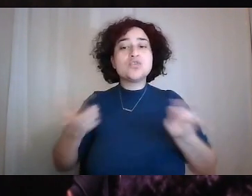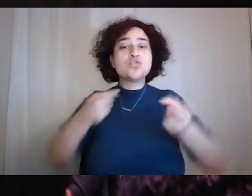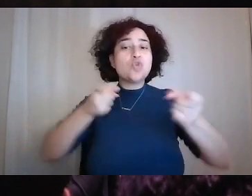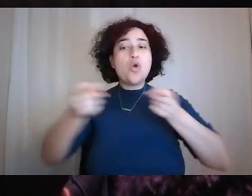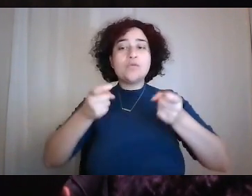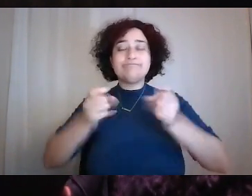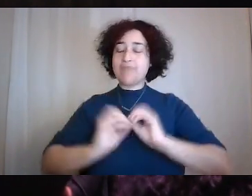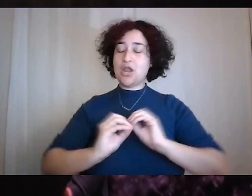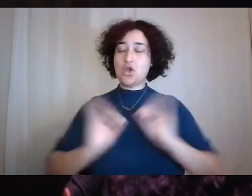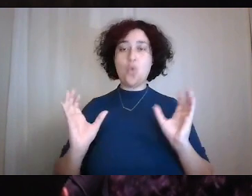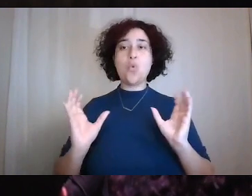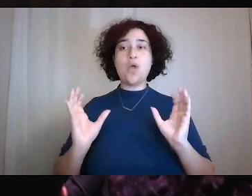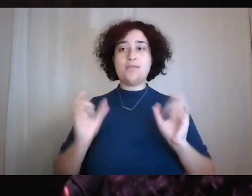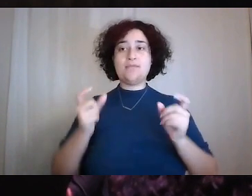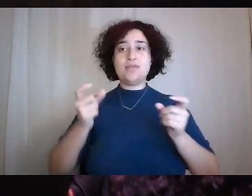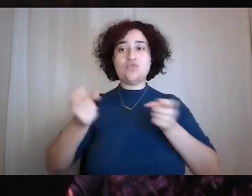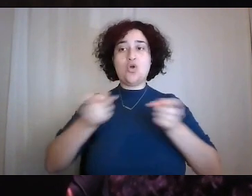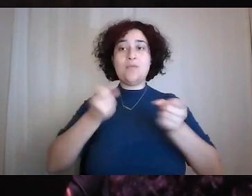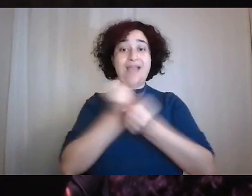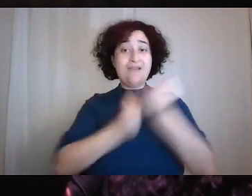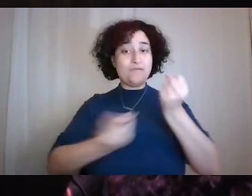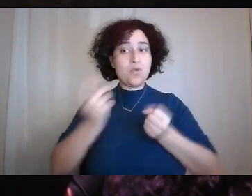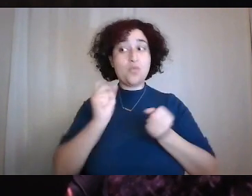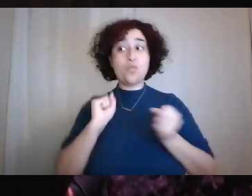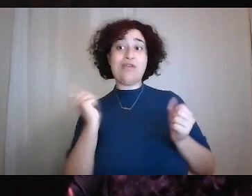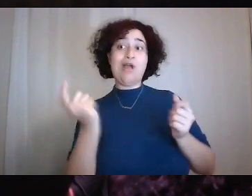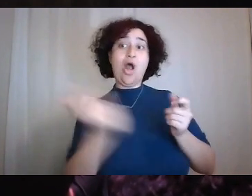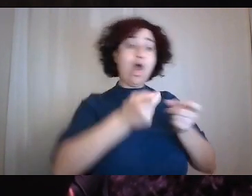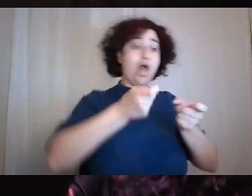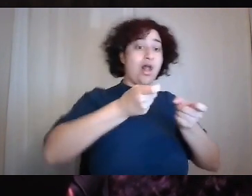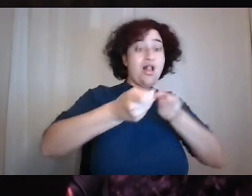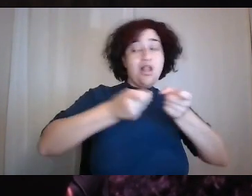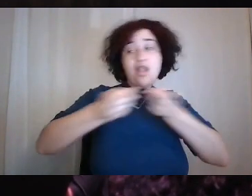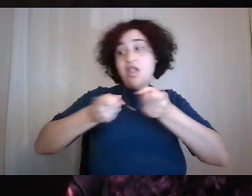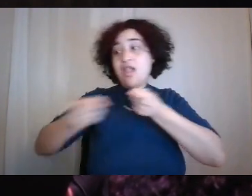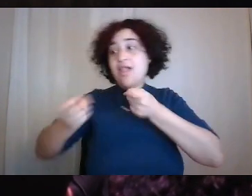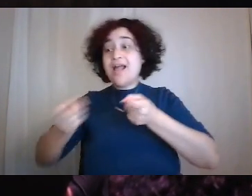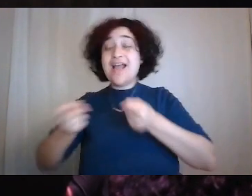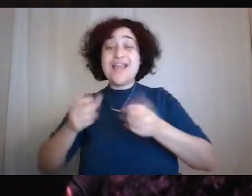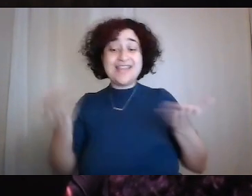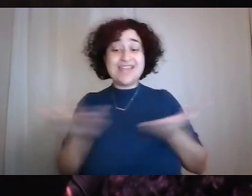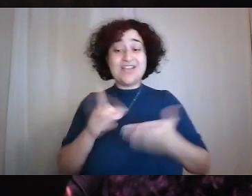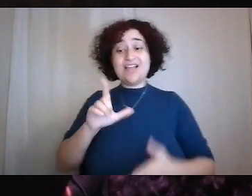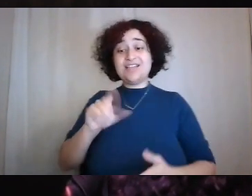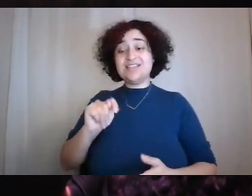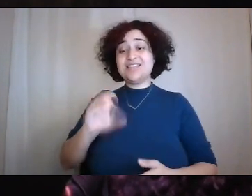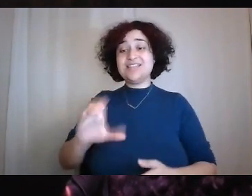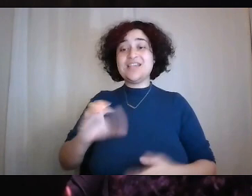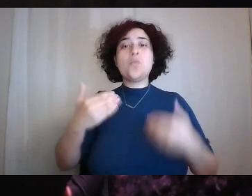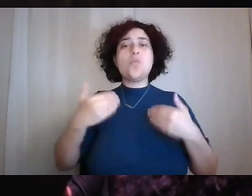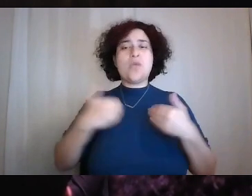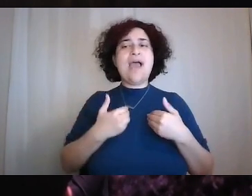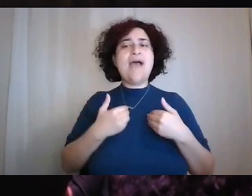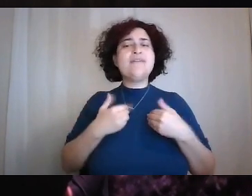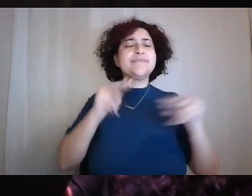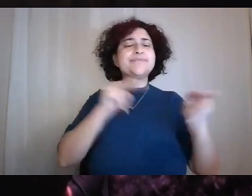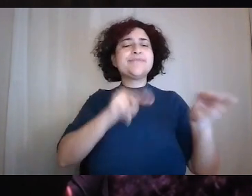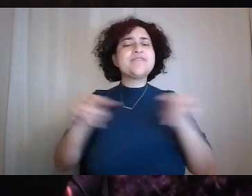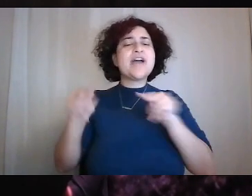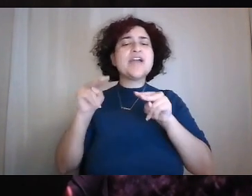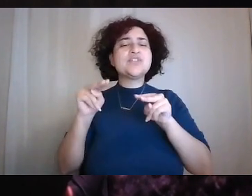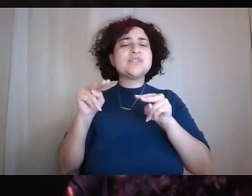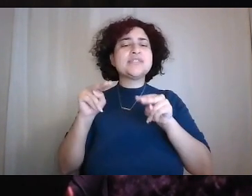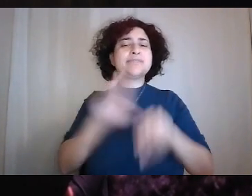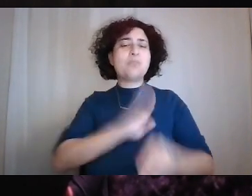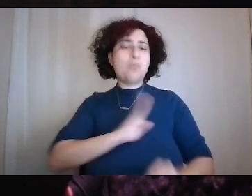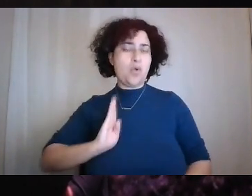these resources. And in the LTC, our resources are managed by a steering and advisory committee. The LTC uses a